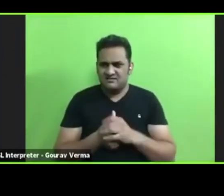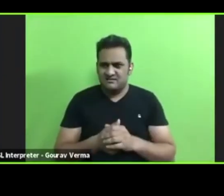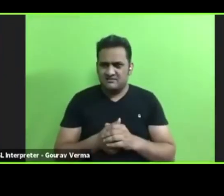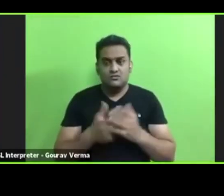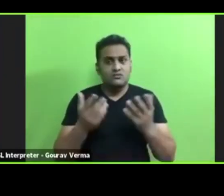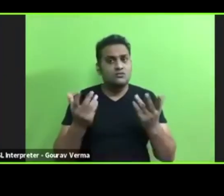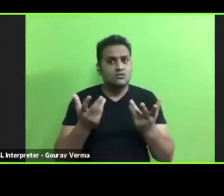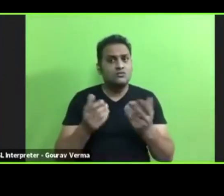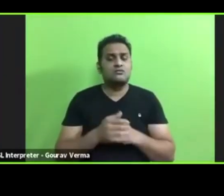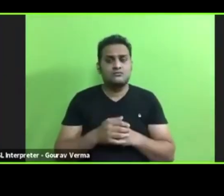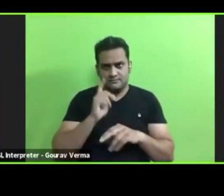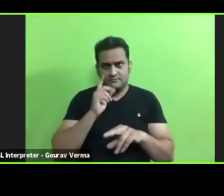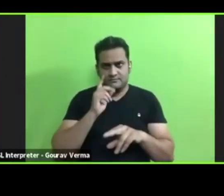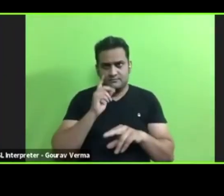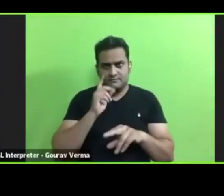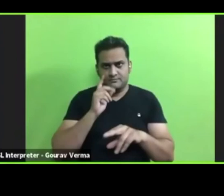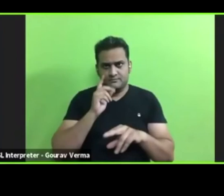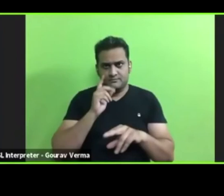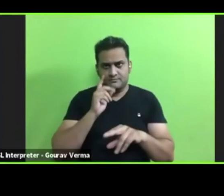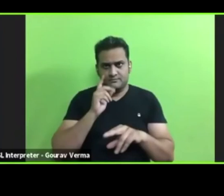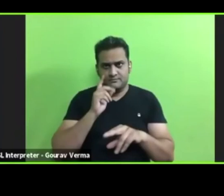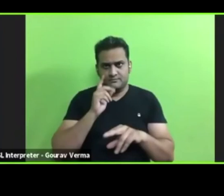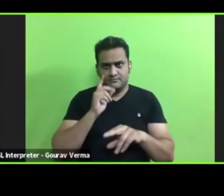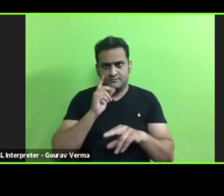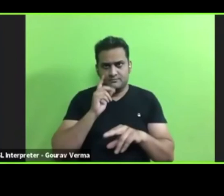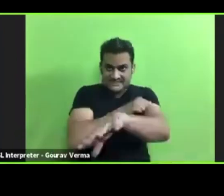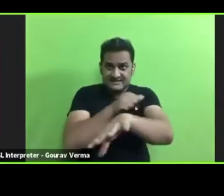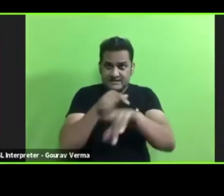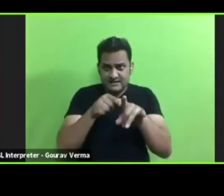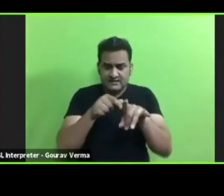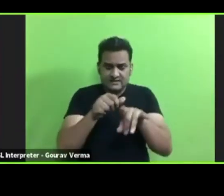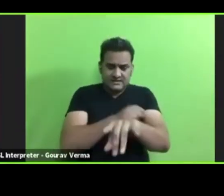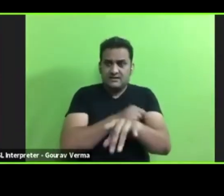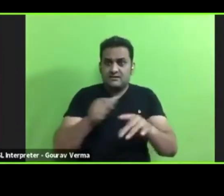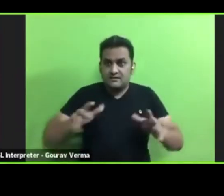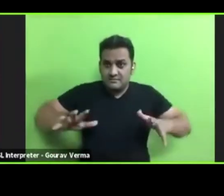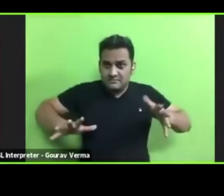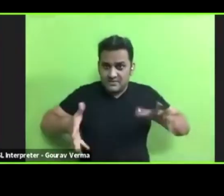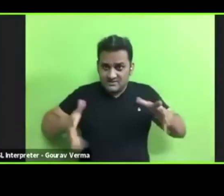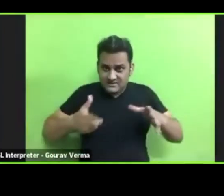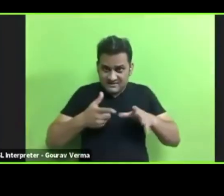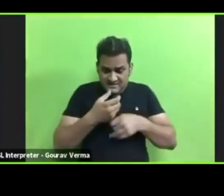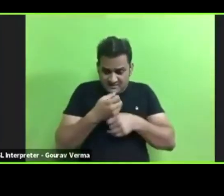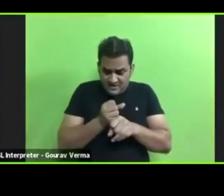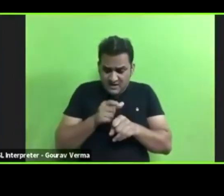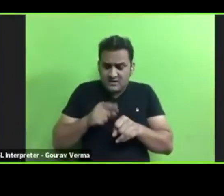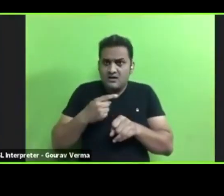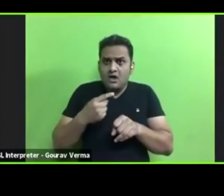Because if you want a skin to be used for the mridangam maker has to select the